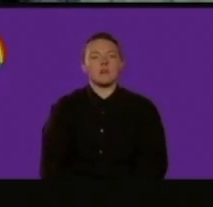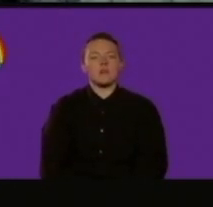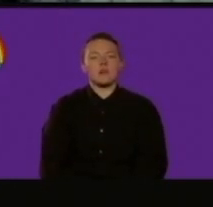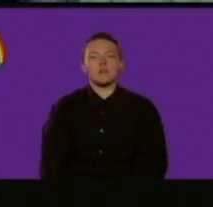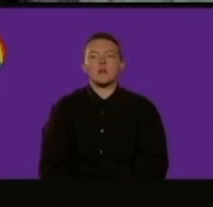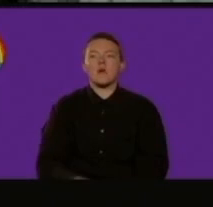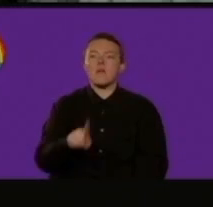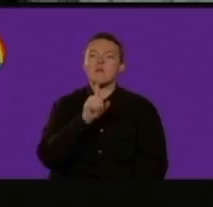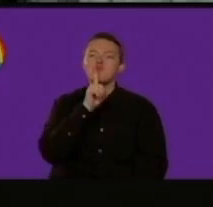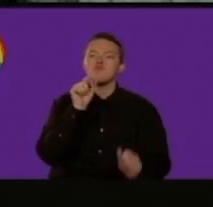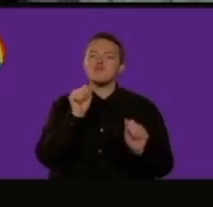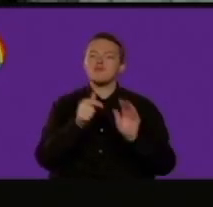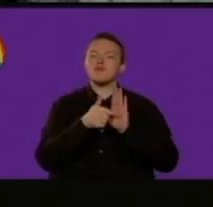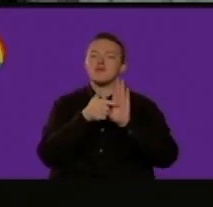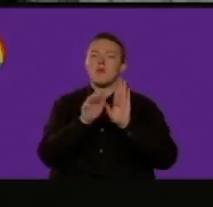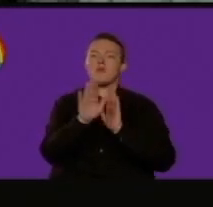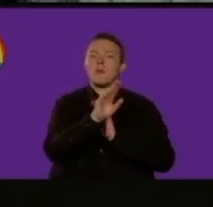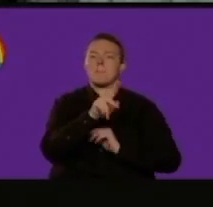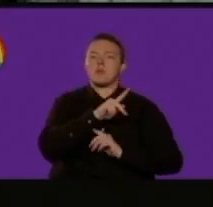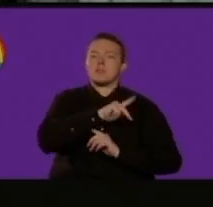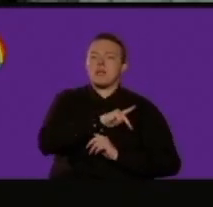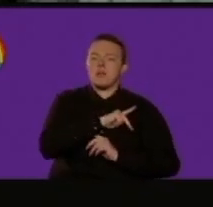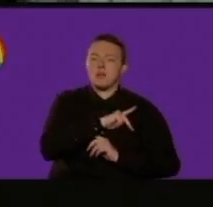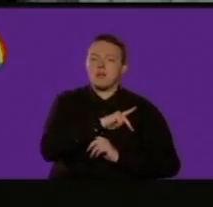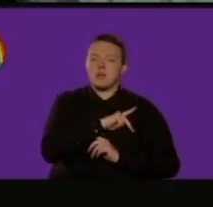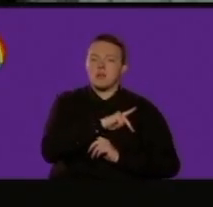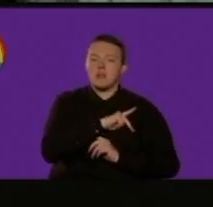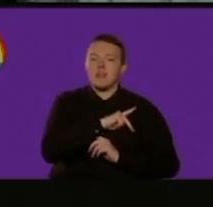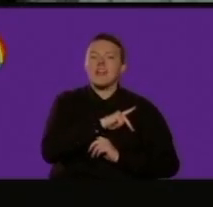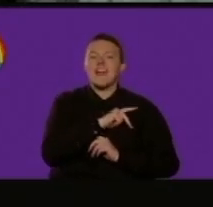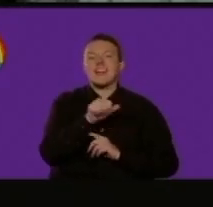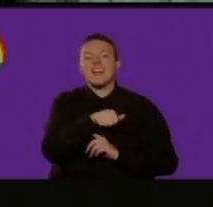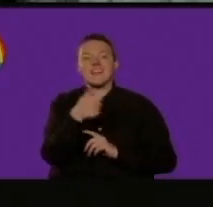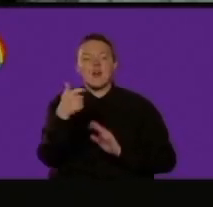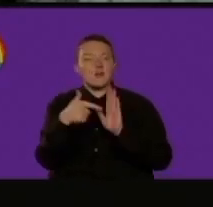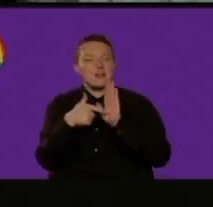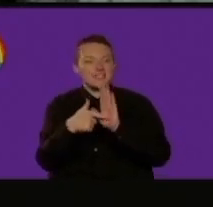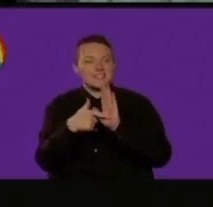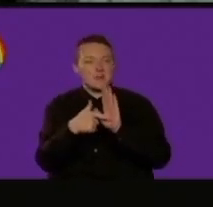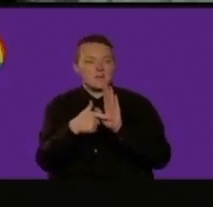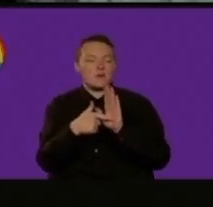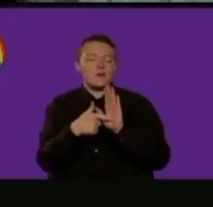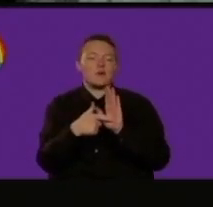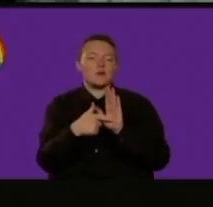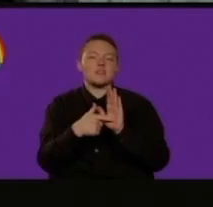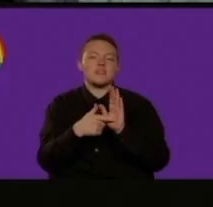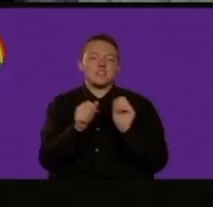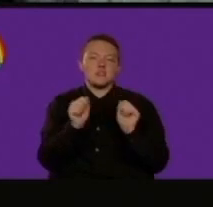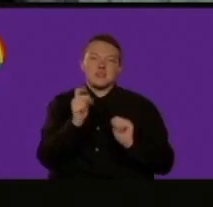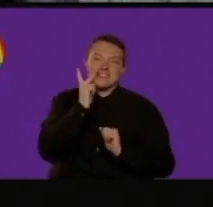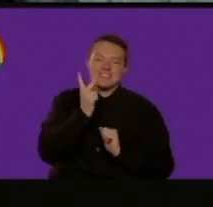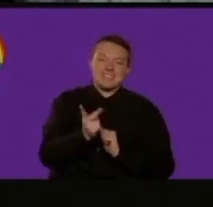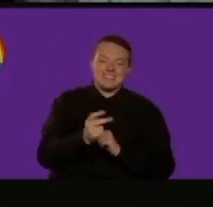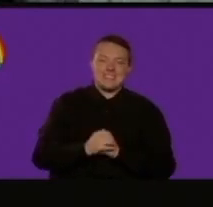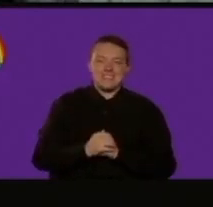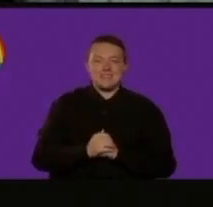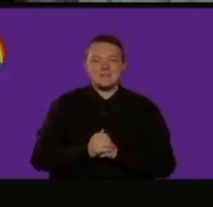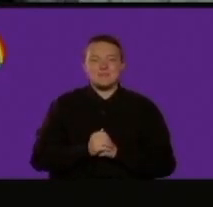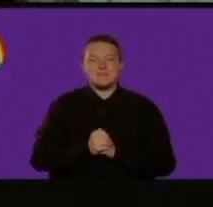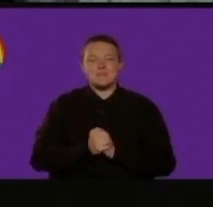they speak Span English. They have a very broad linguistic